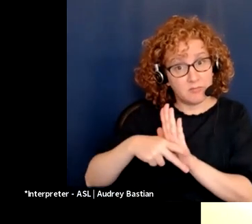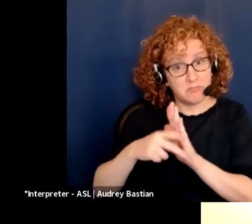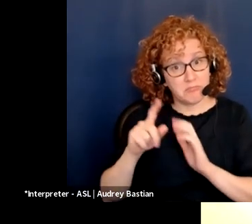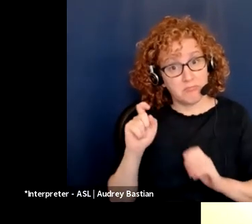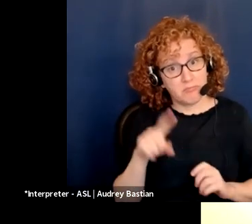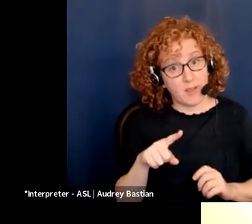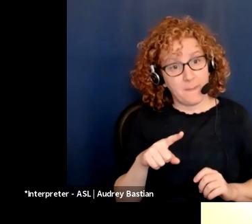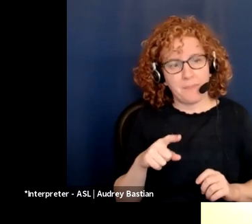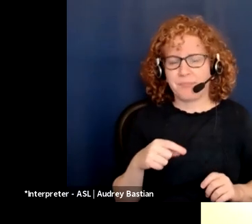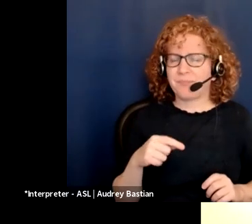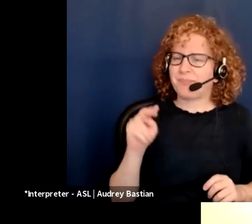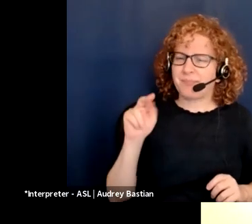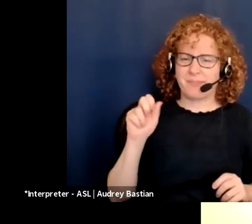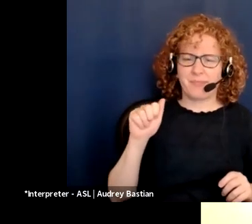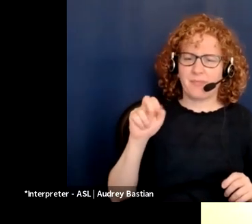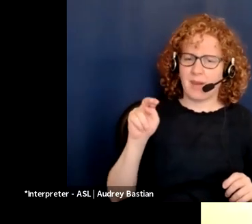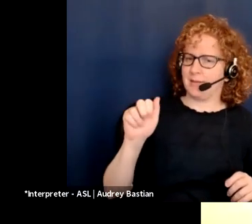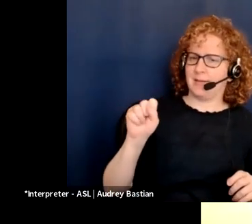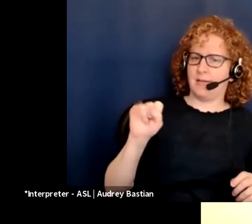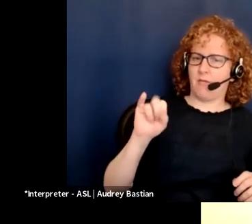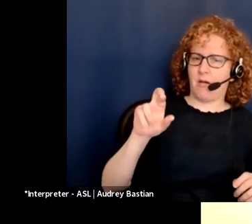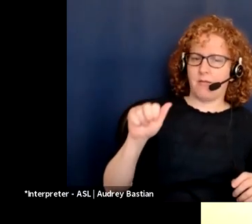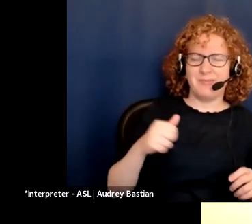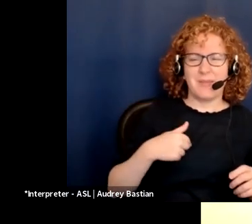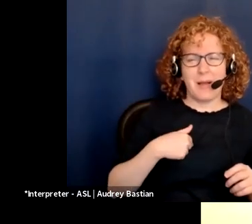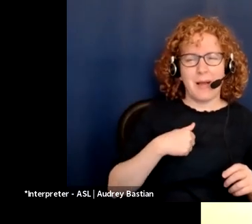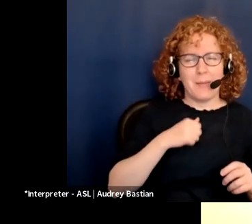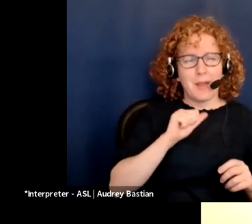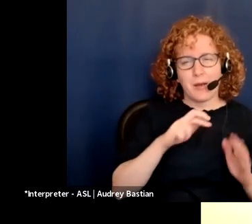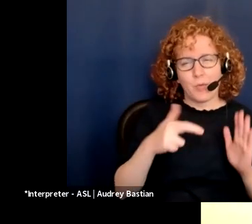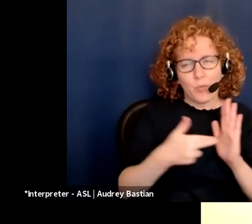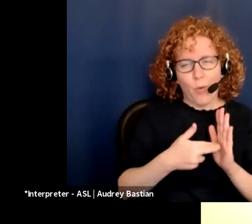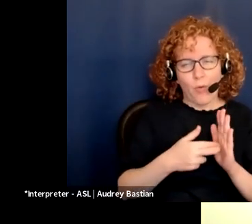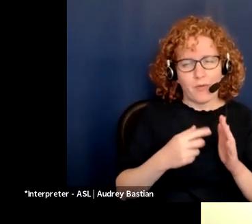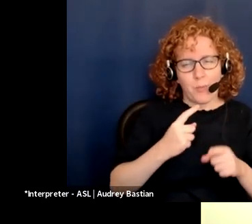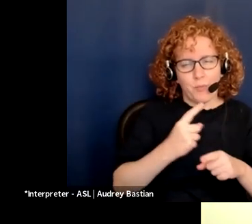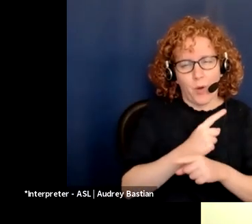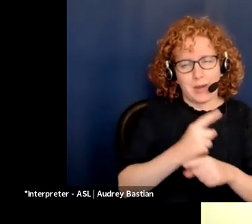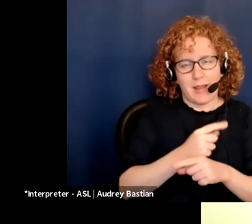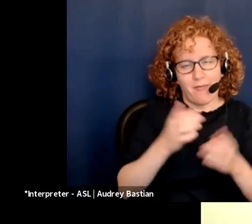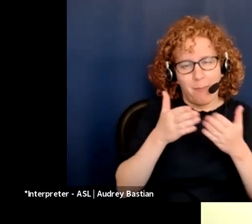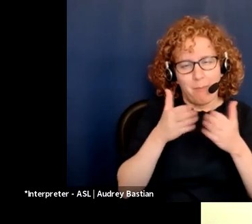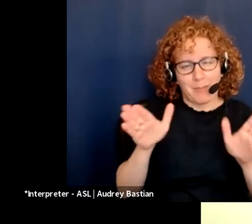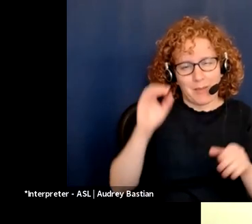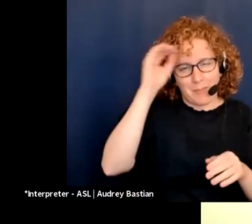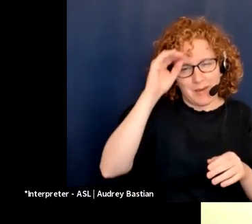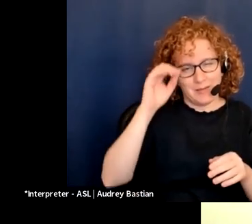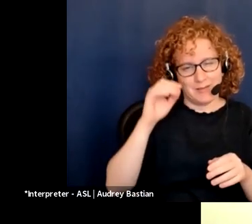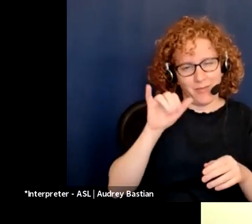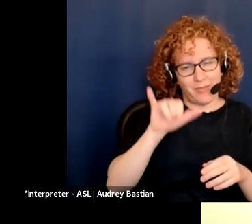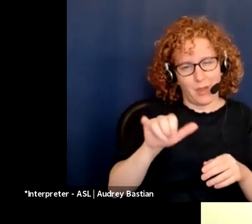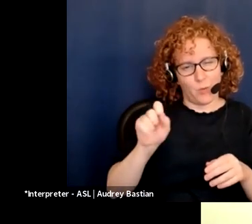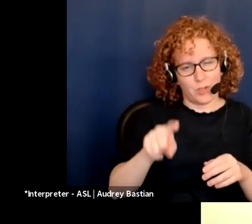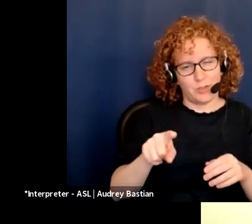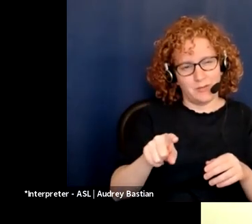I don't think I'm in a role now where it's appropriate for me to have public opinions on that.